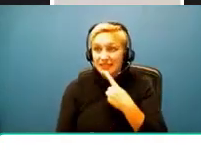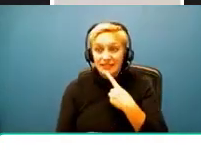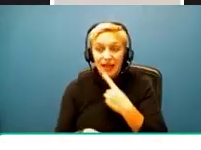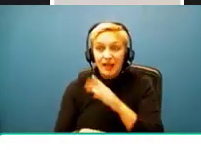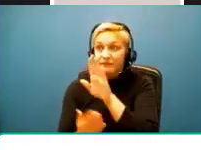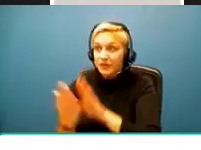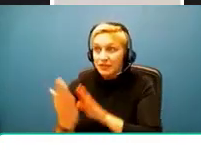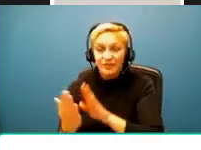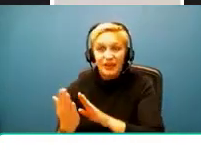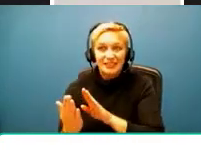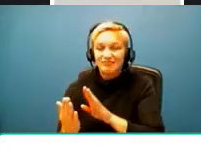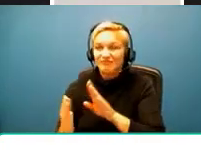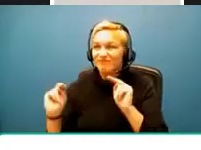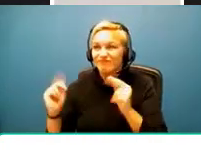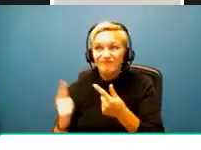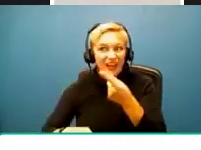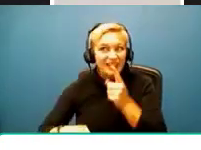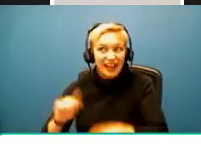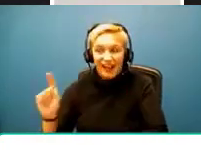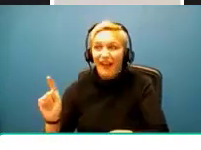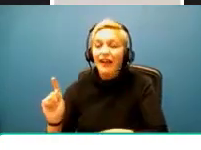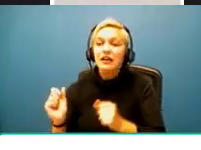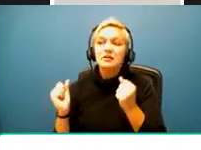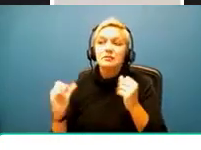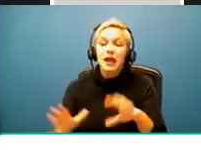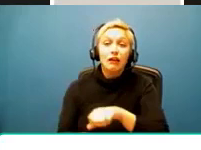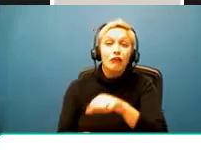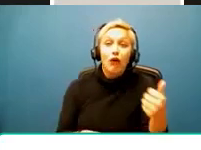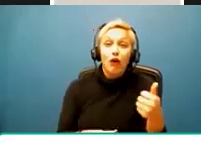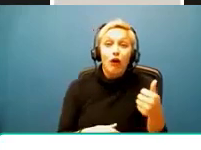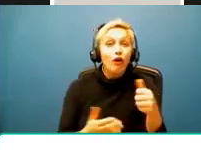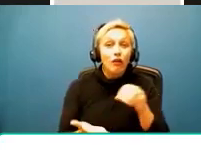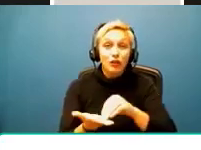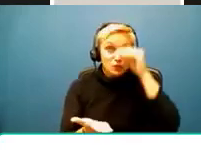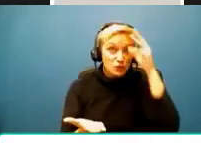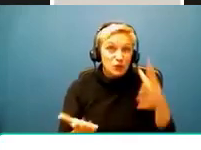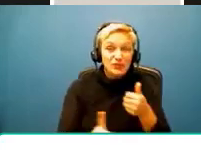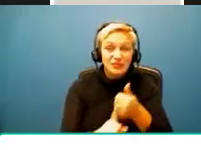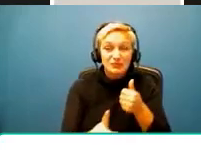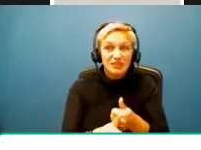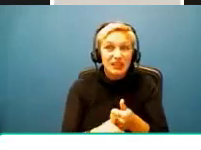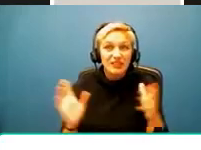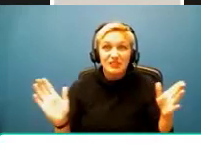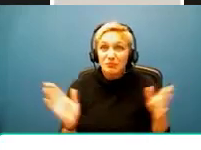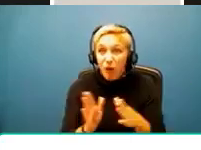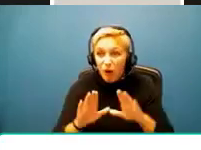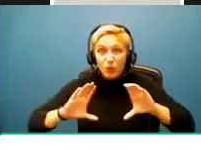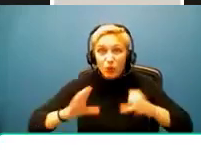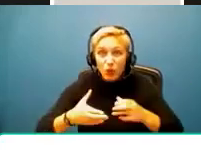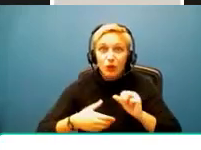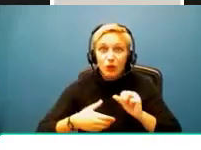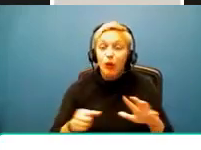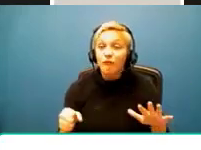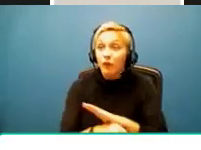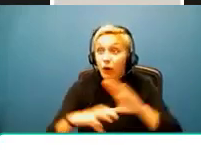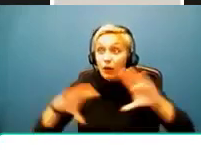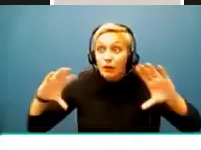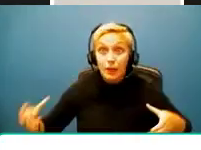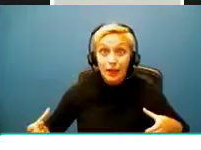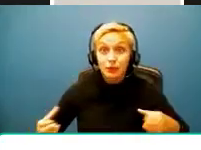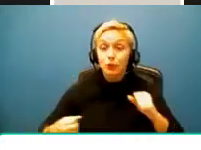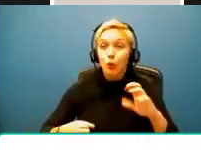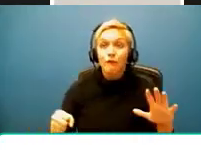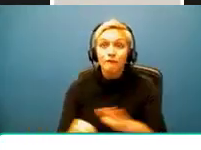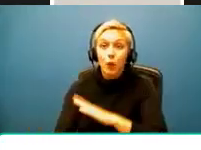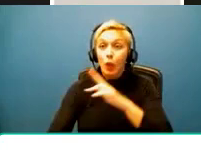have a lot of students who either maybe just in a small cohort, or the whole classroom, or maybe the whole building